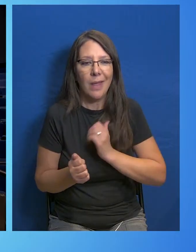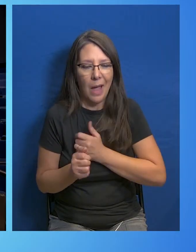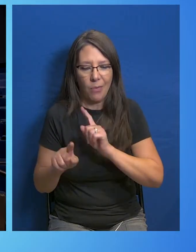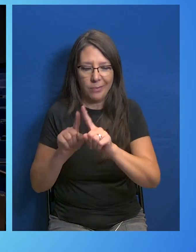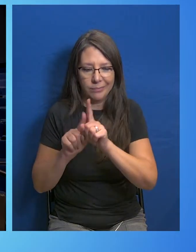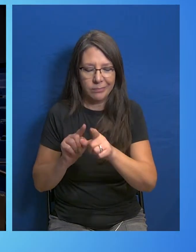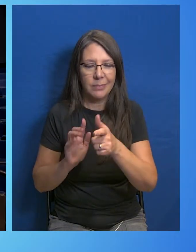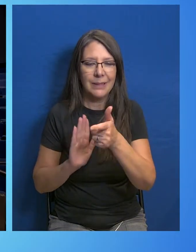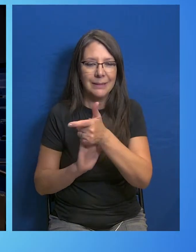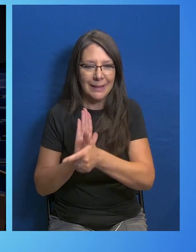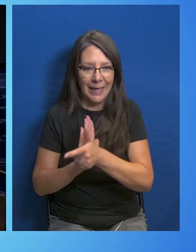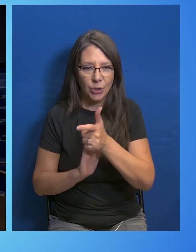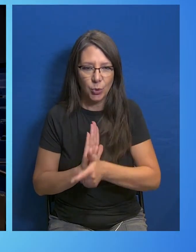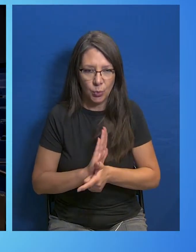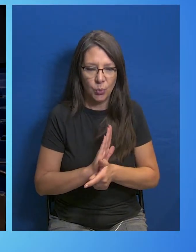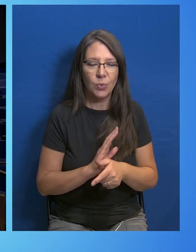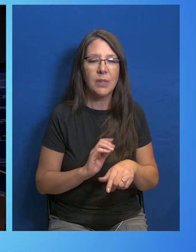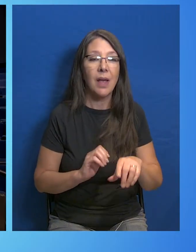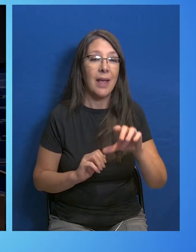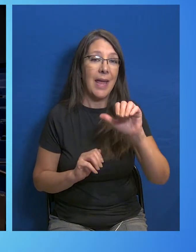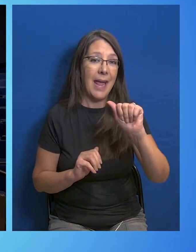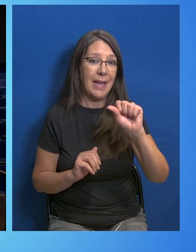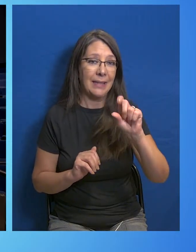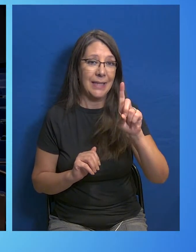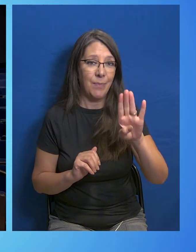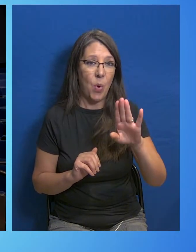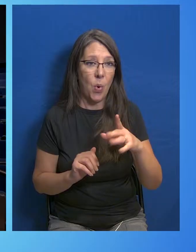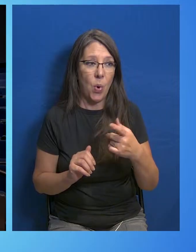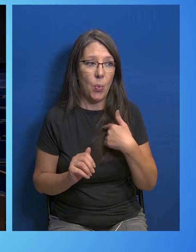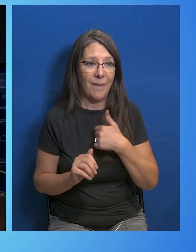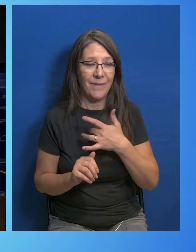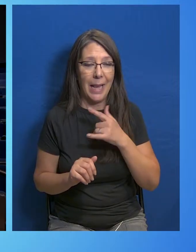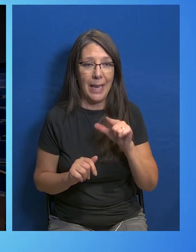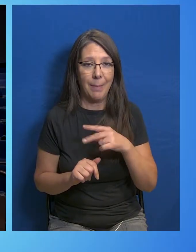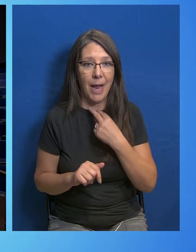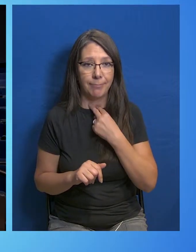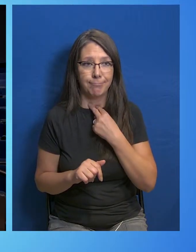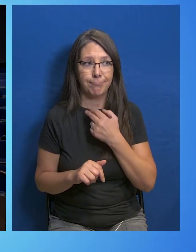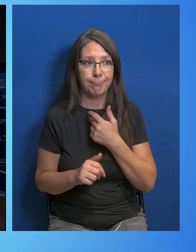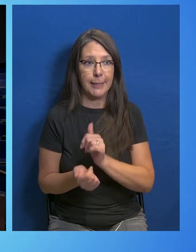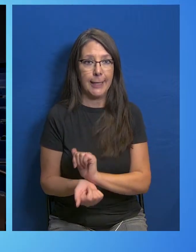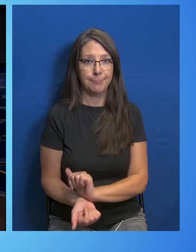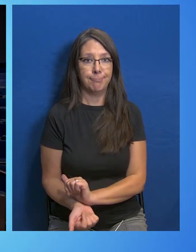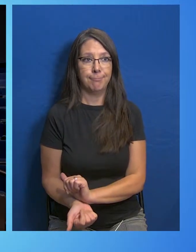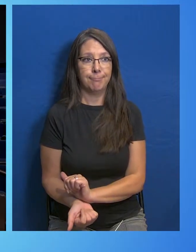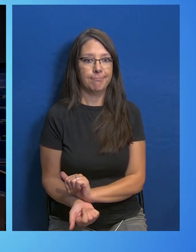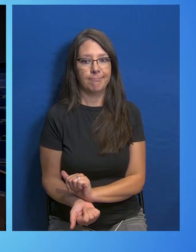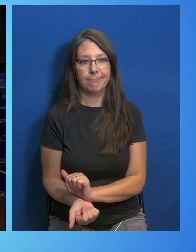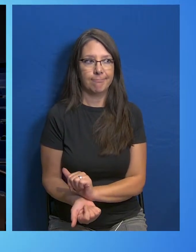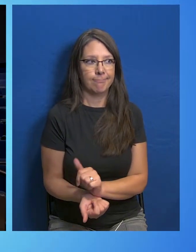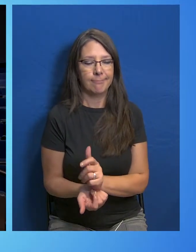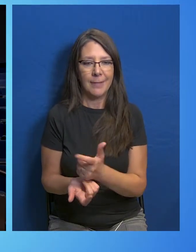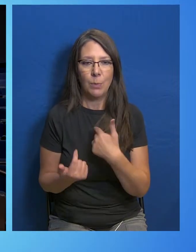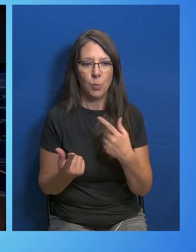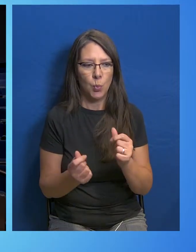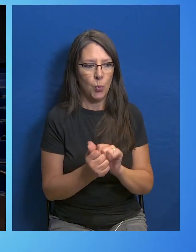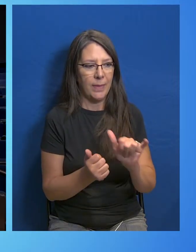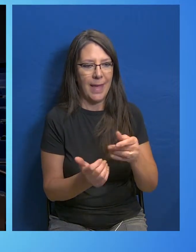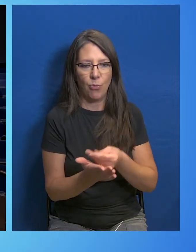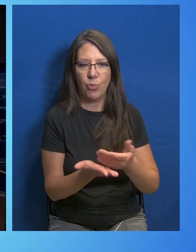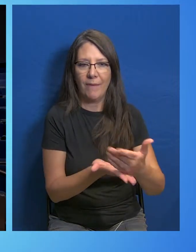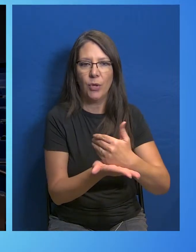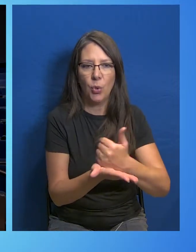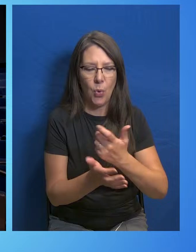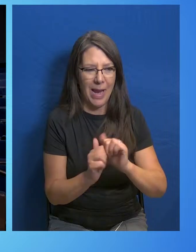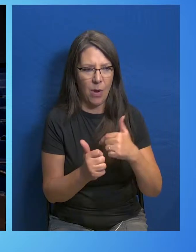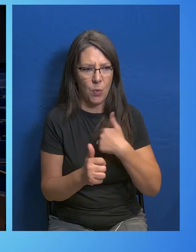the ASDB board is slightly handcuffed when it comes to revenue generation. And I feel like